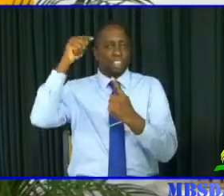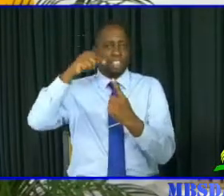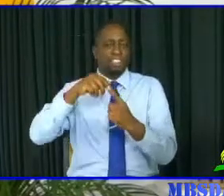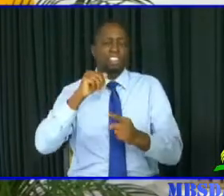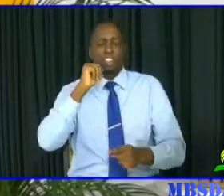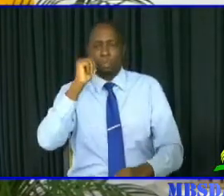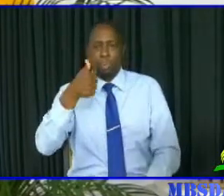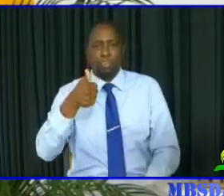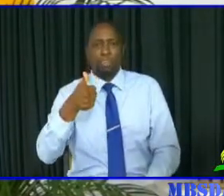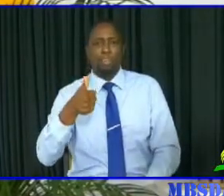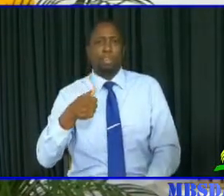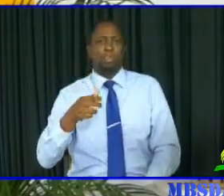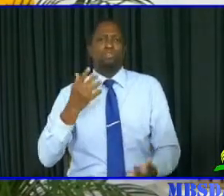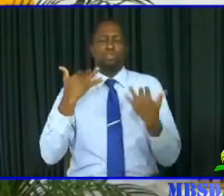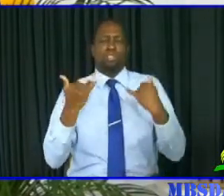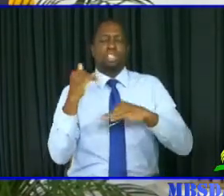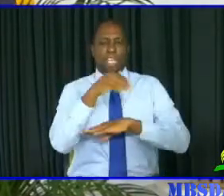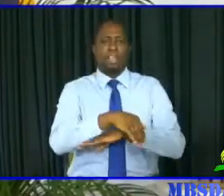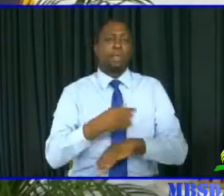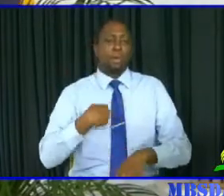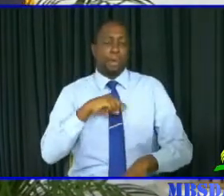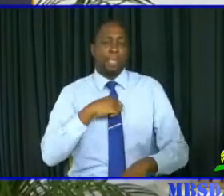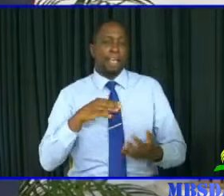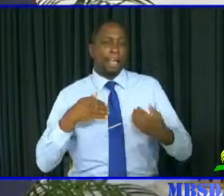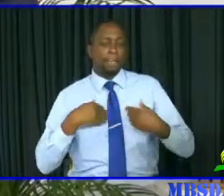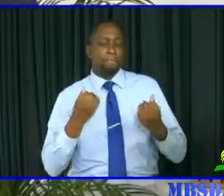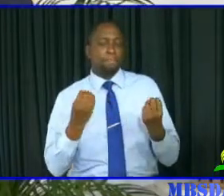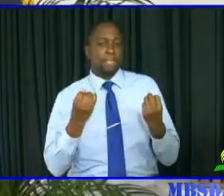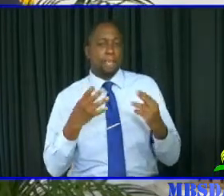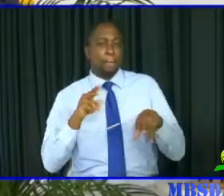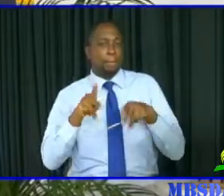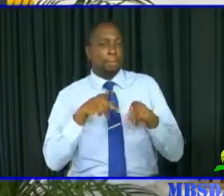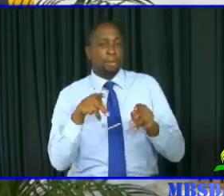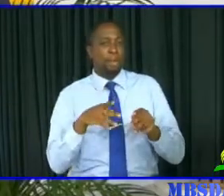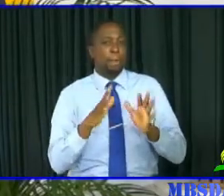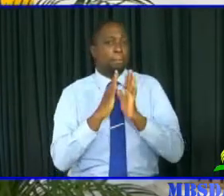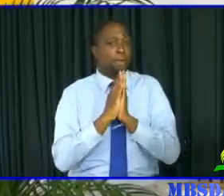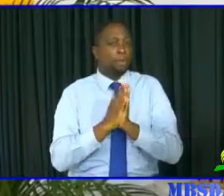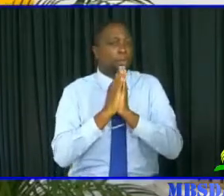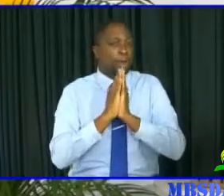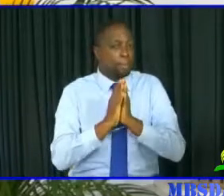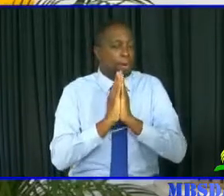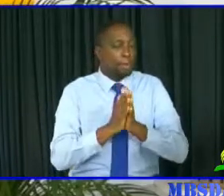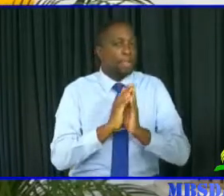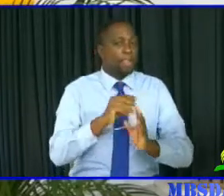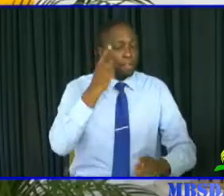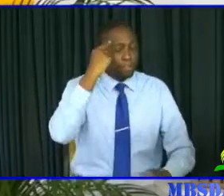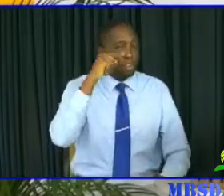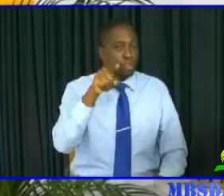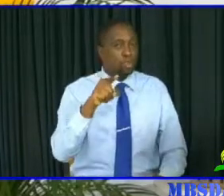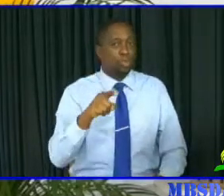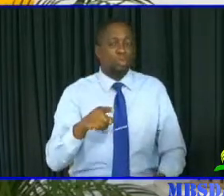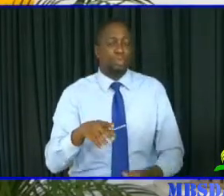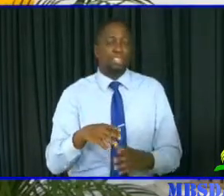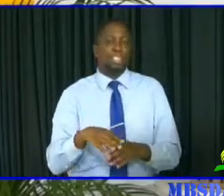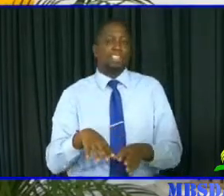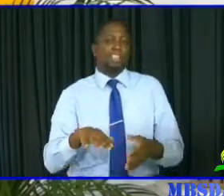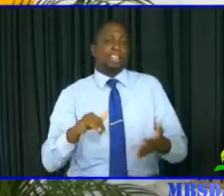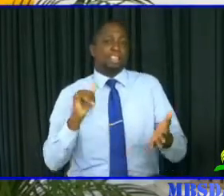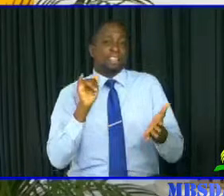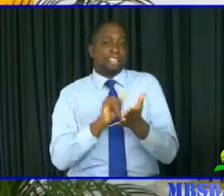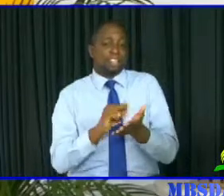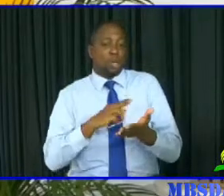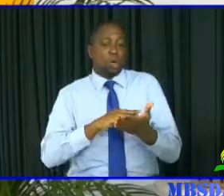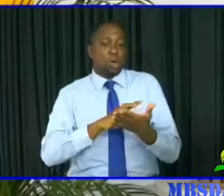we have many persons who are praying for you right now, praying for your decision, praying that the Holy Spirit will seal